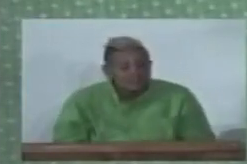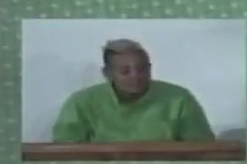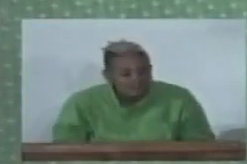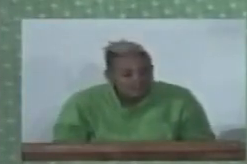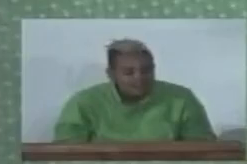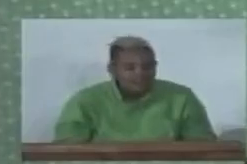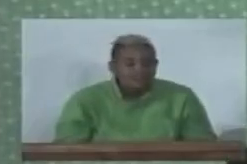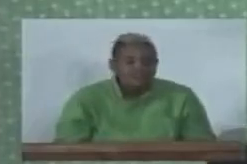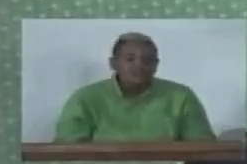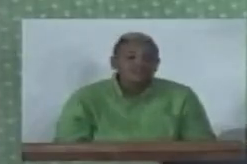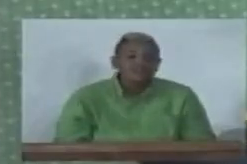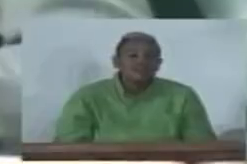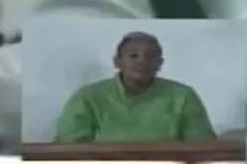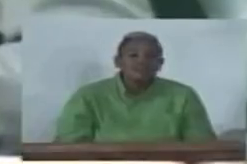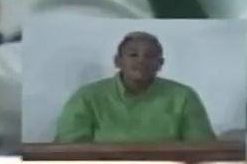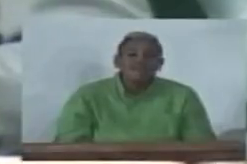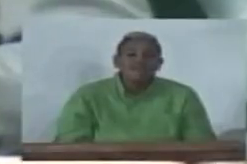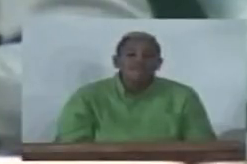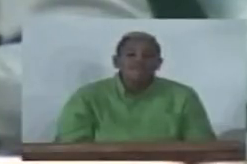quicker.